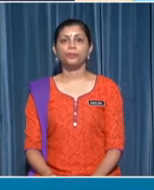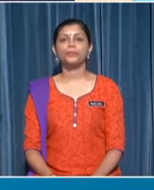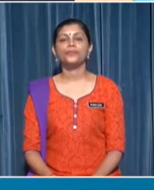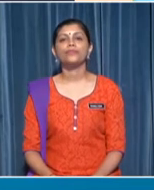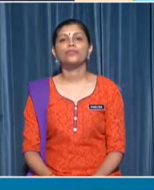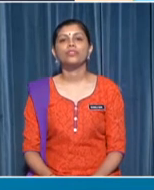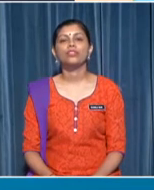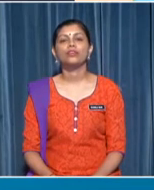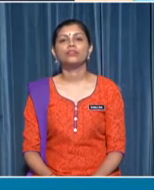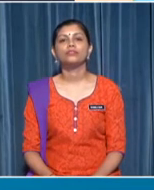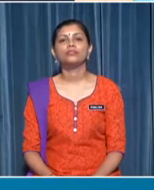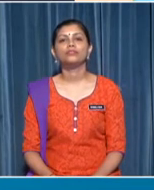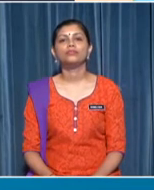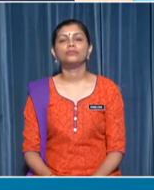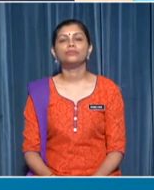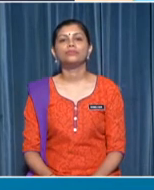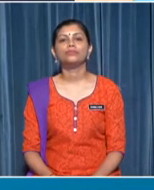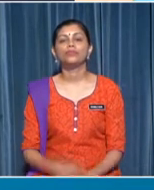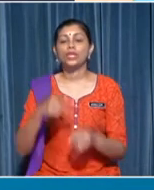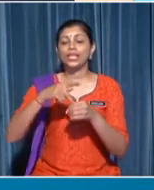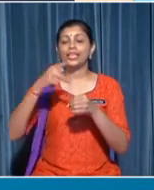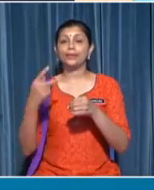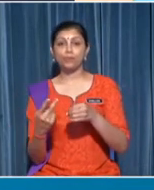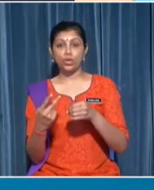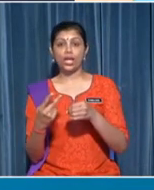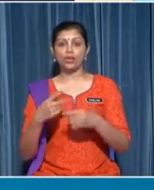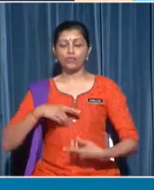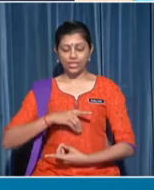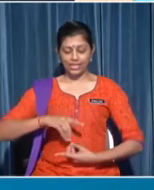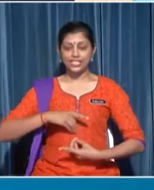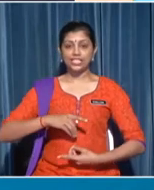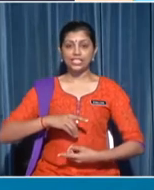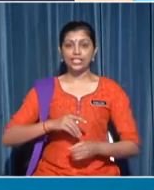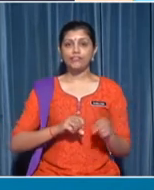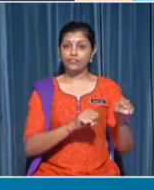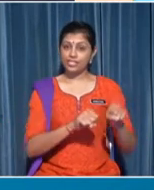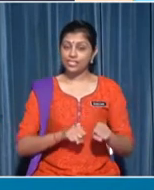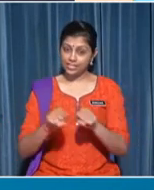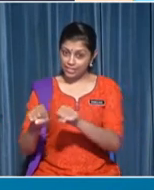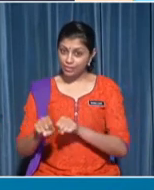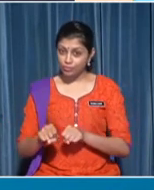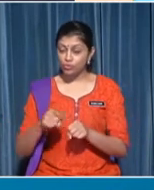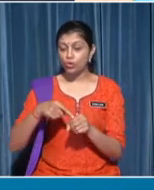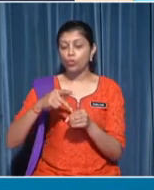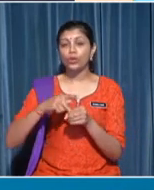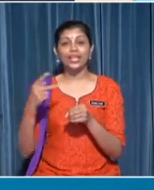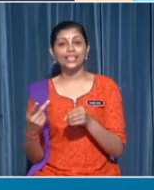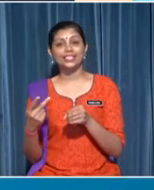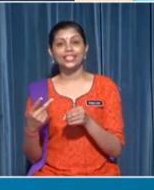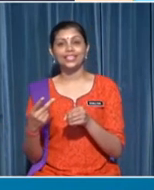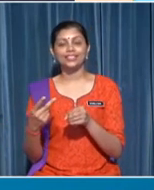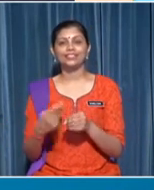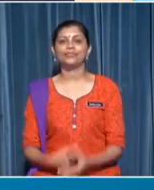the digestive system will exit through the anus as feces or stool.